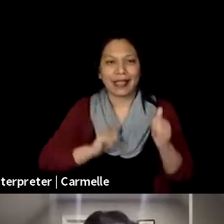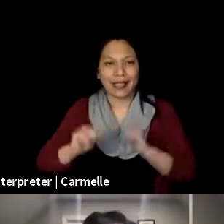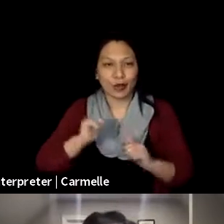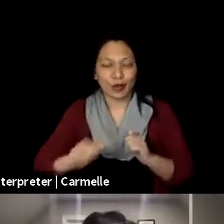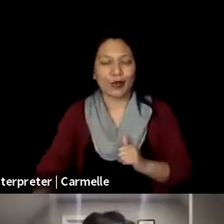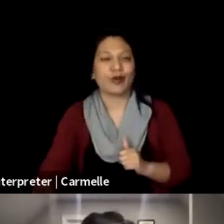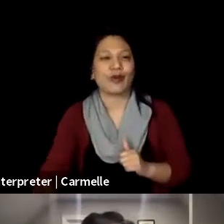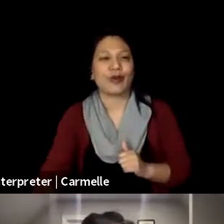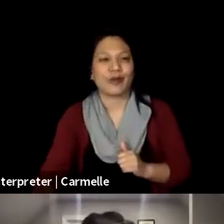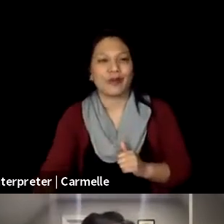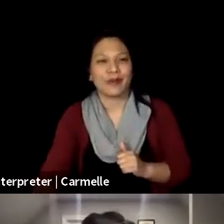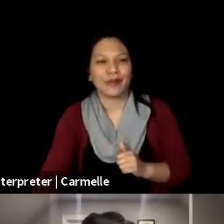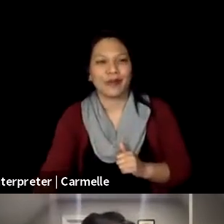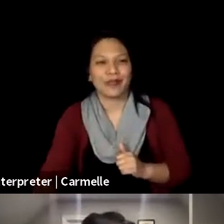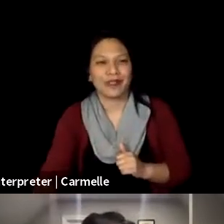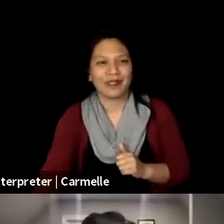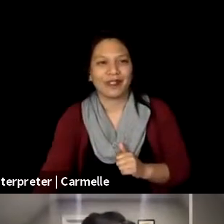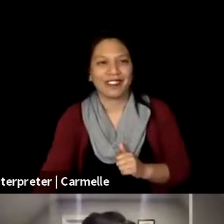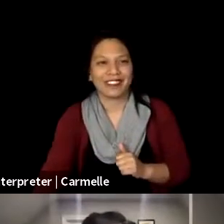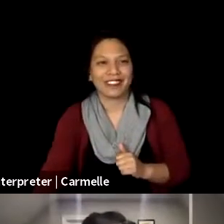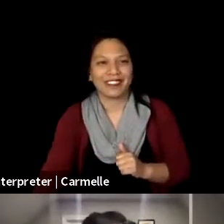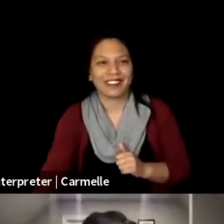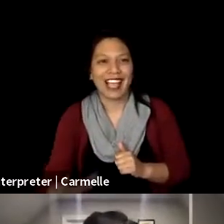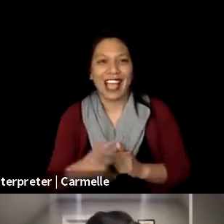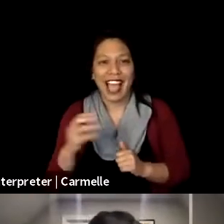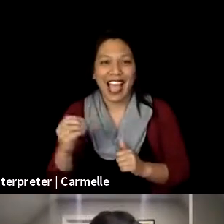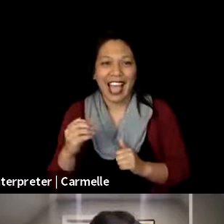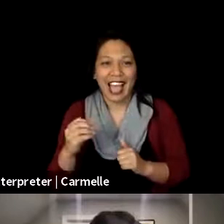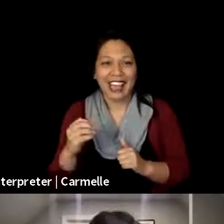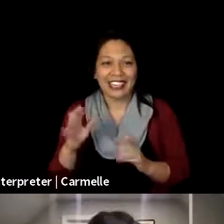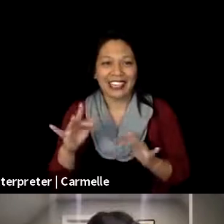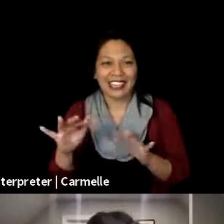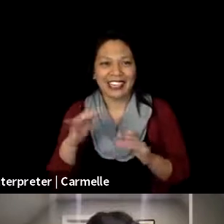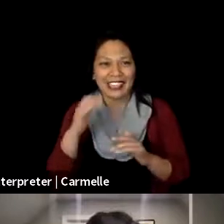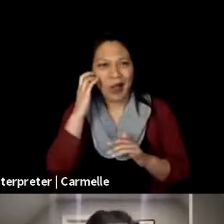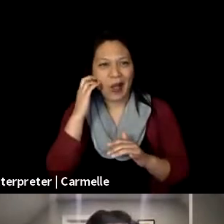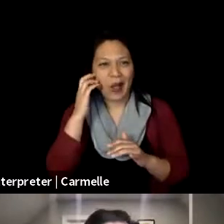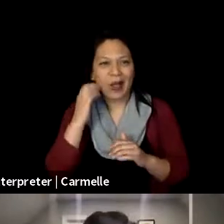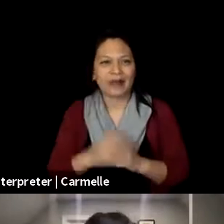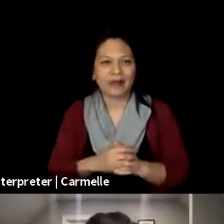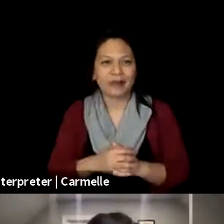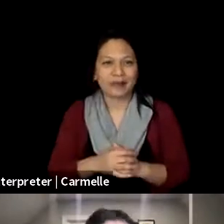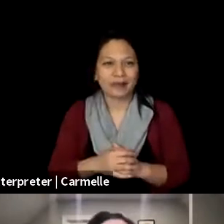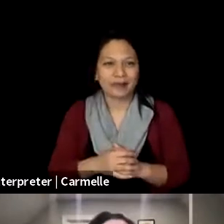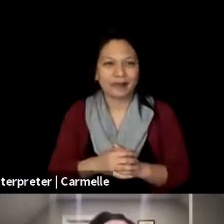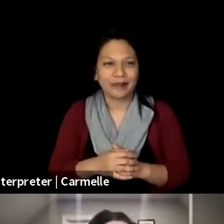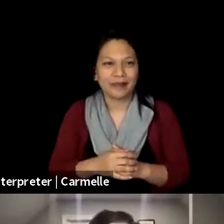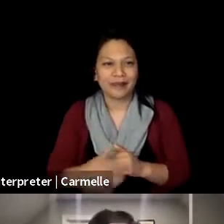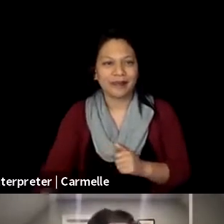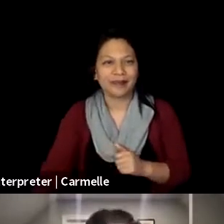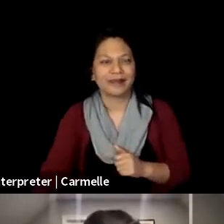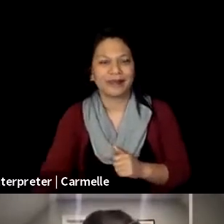and sorry, I'm just reading from a Google Doc and there's an anonymous otter that is clicking around and hiding